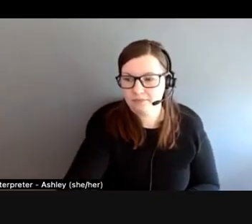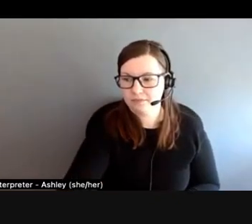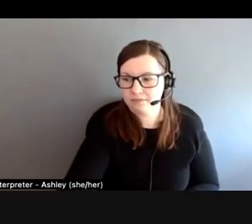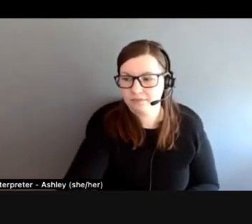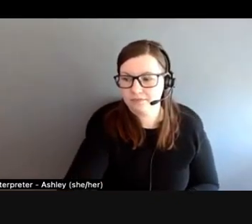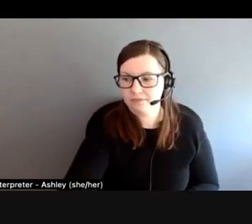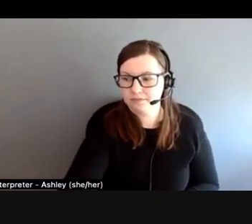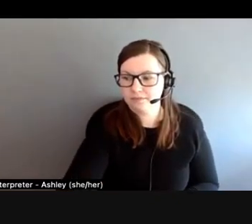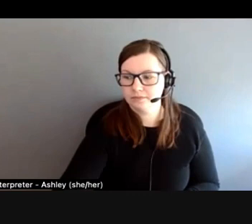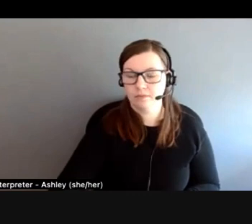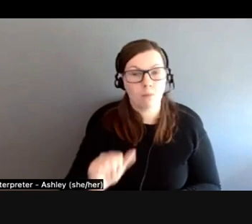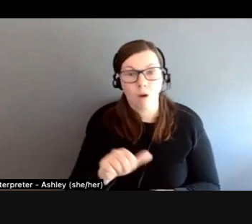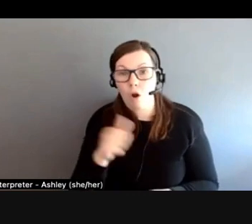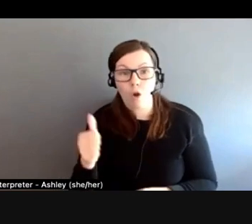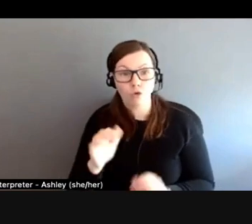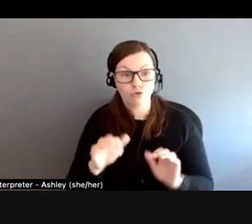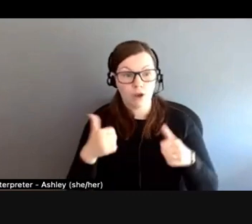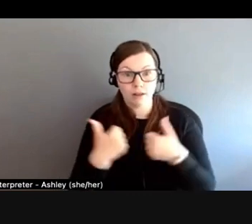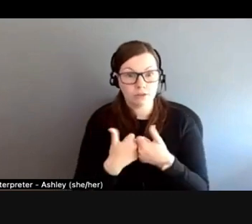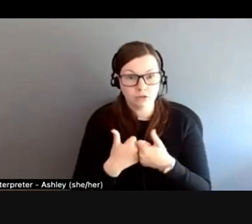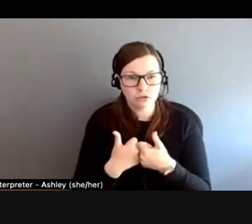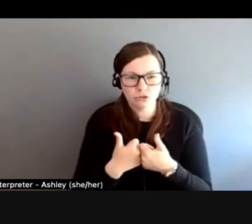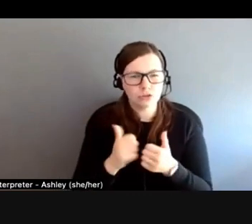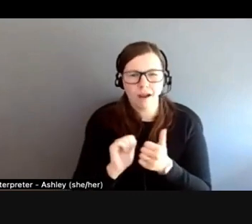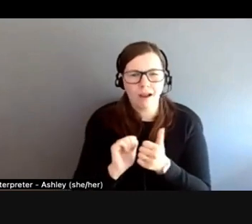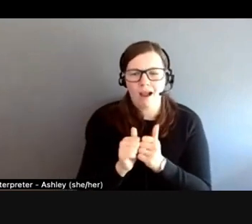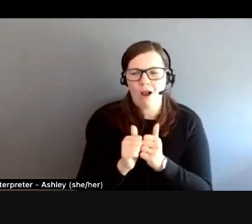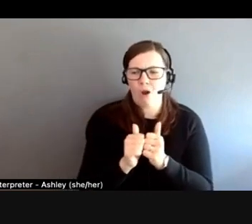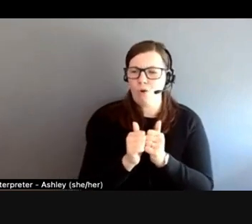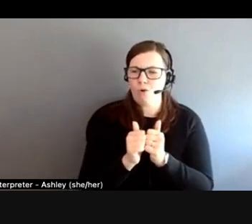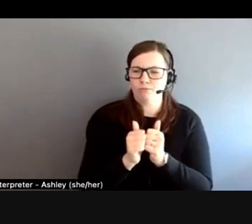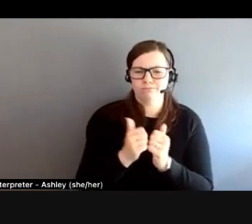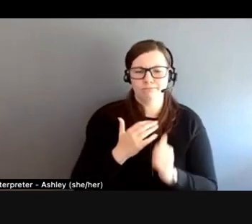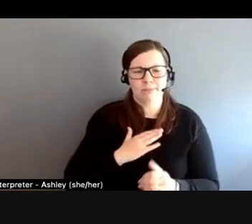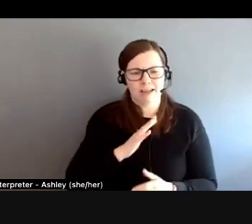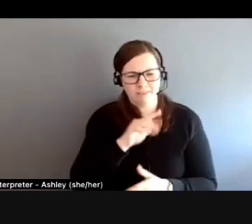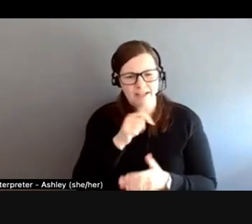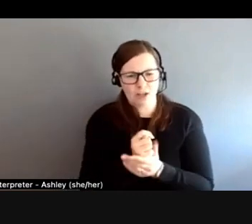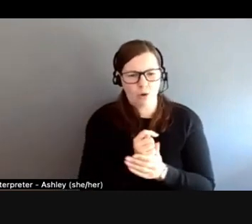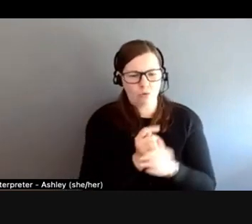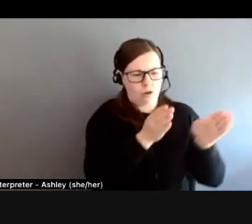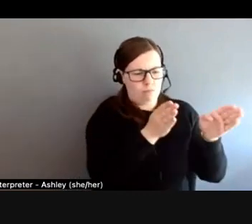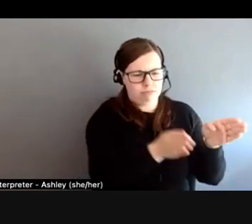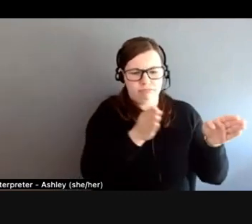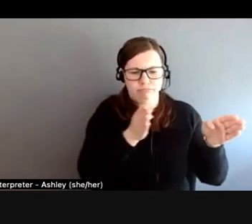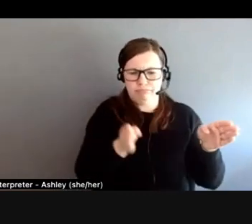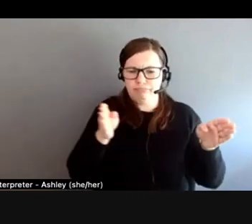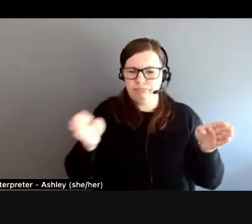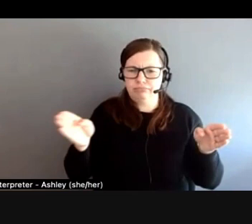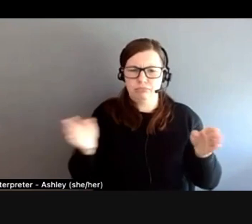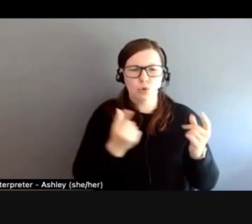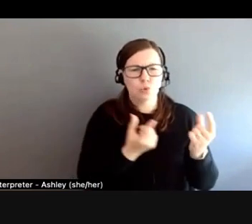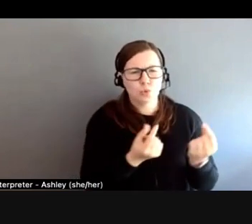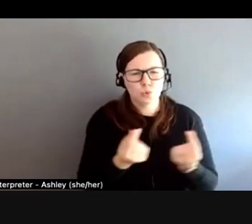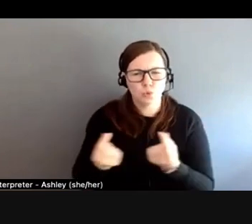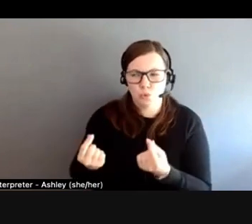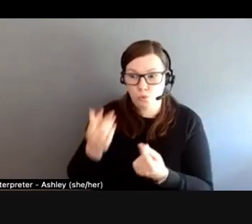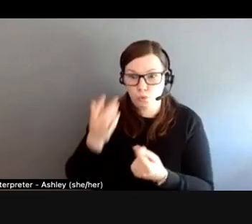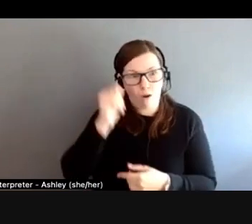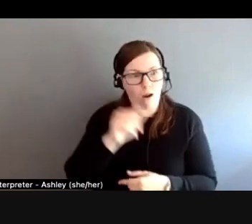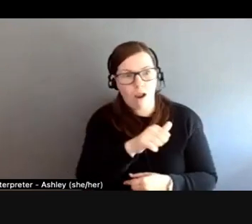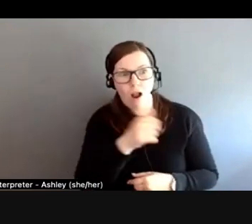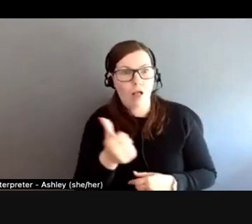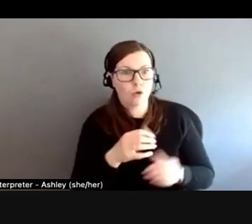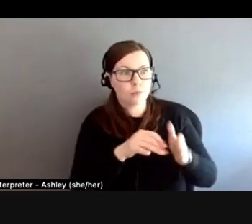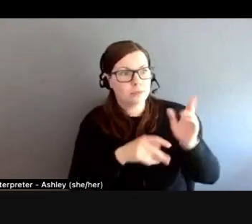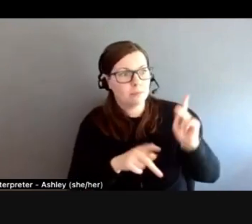to copy other people. I wanted, in my head, I'm thinking I